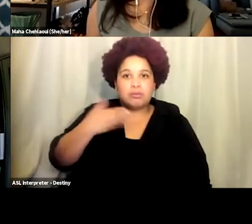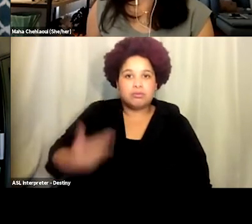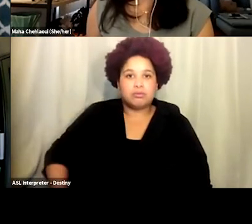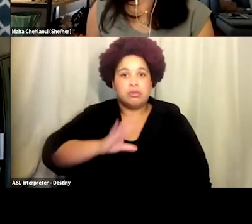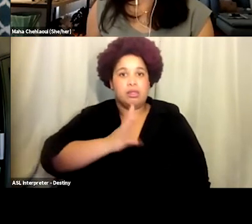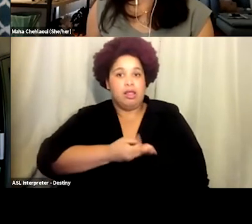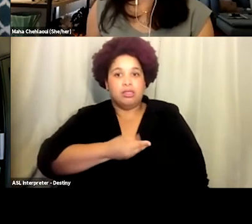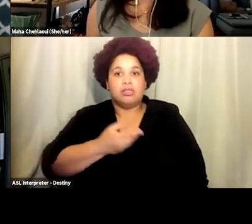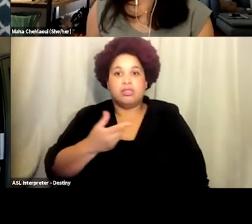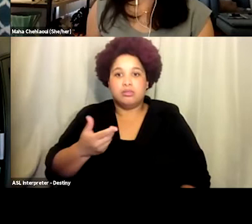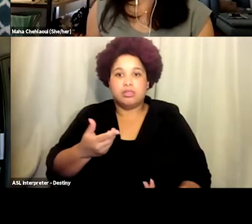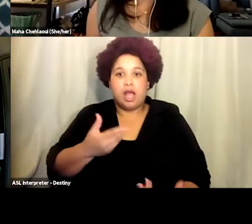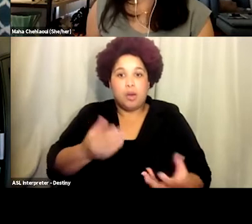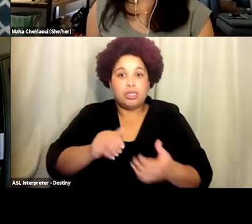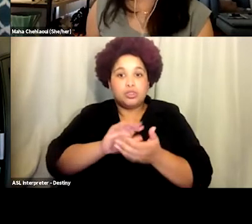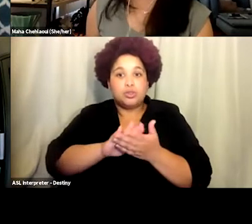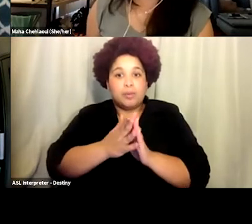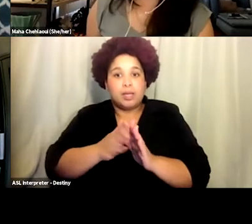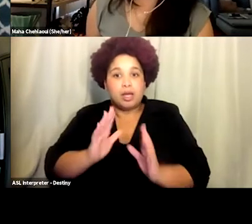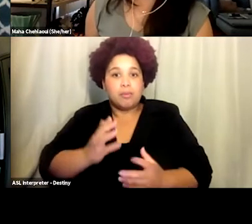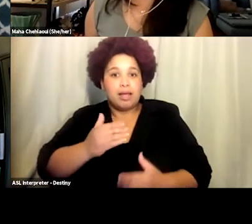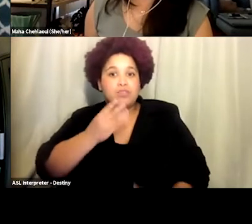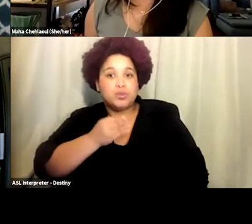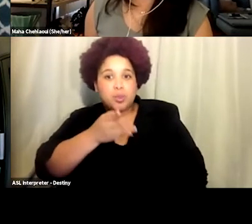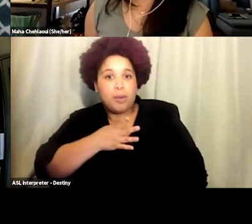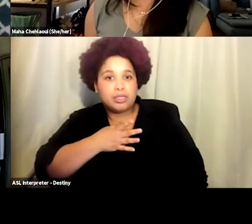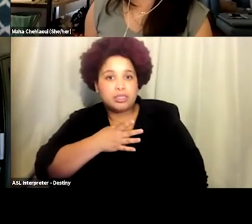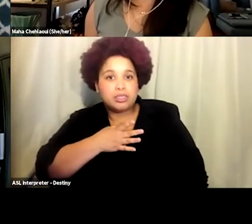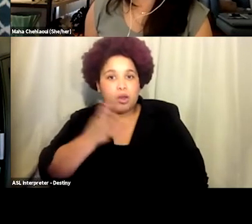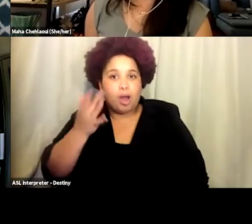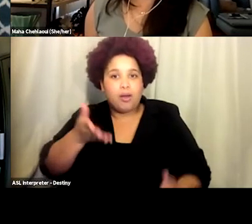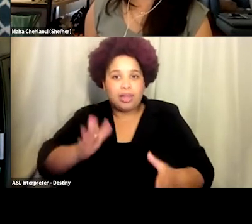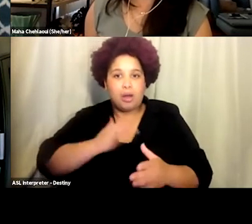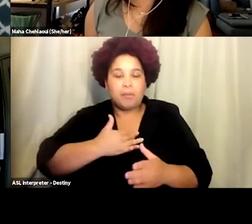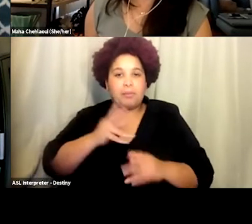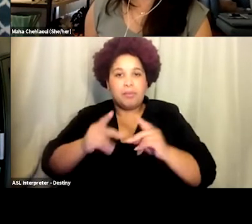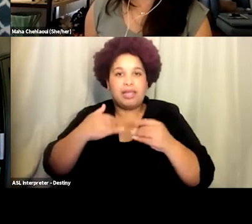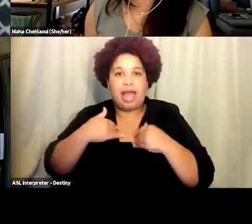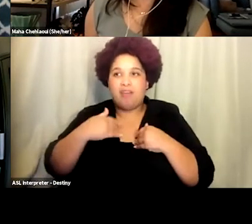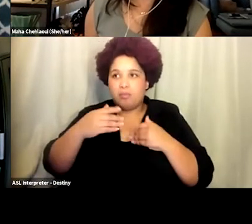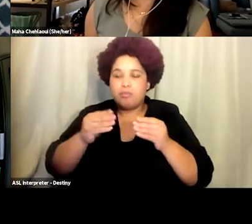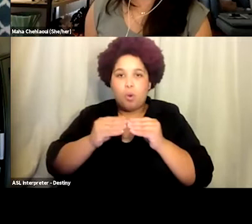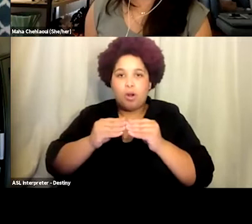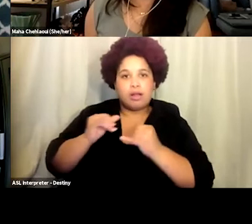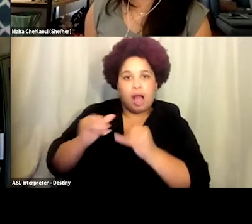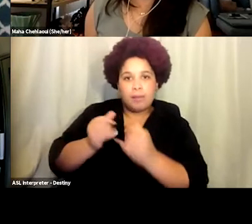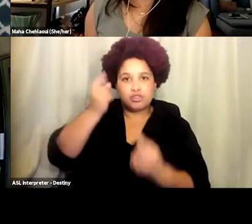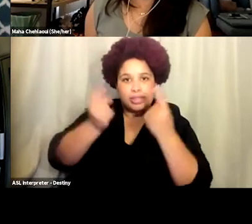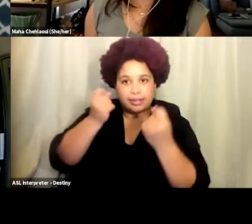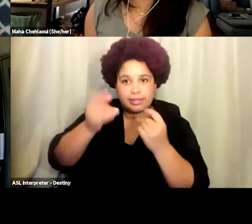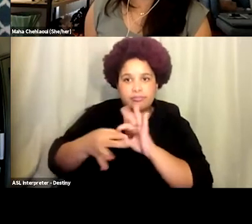to play a Jewish woman. Why not? Because this will allow our people to have common understanding of each other, maybe.